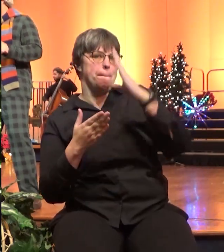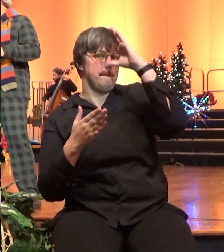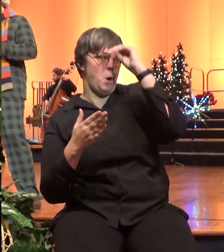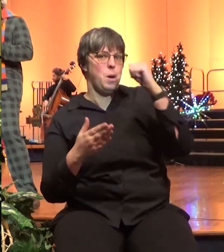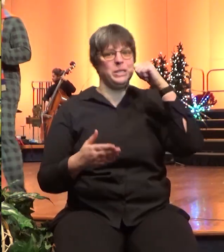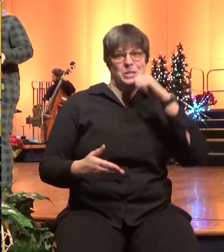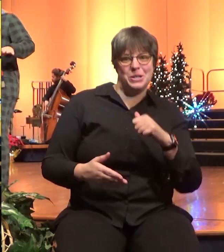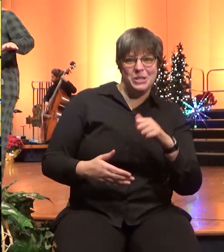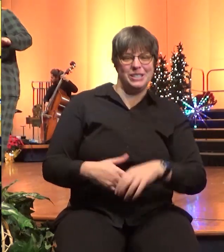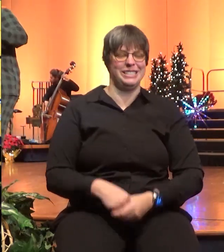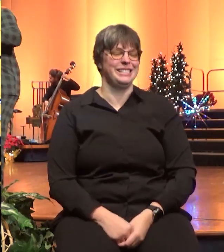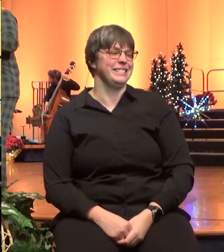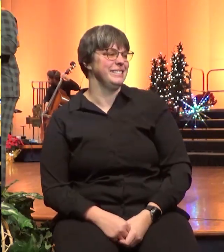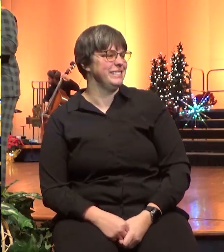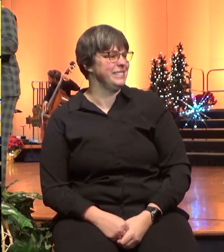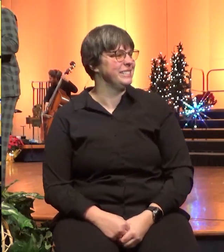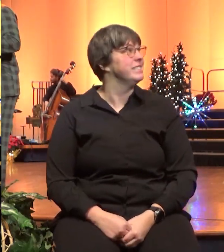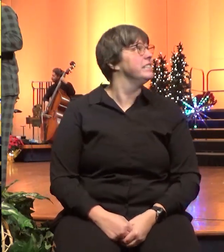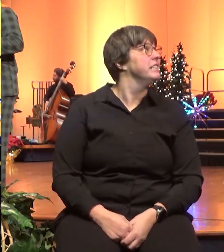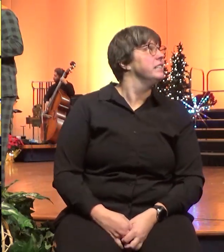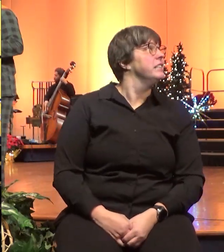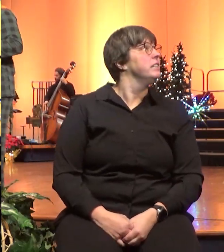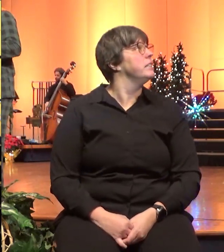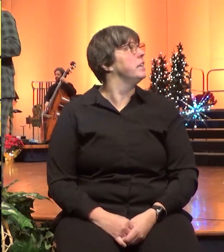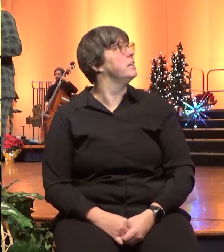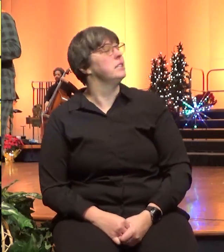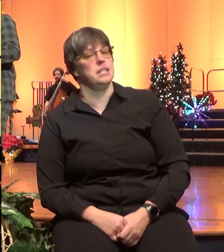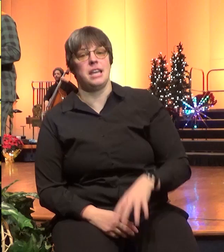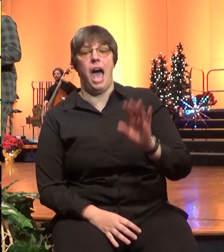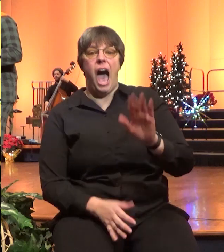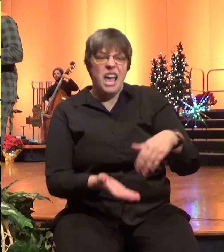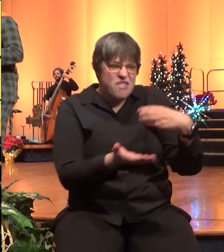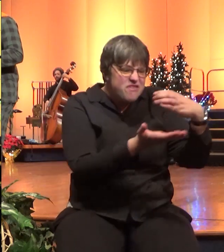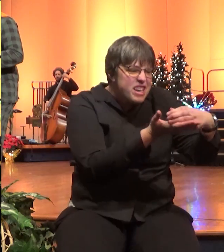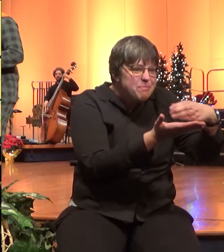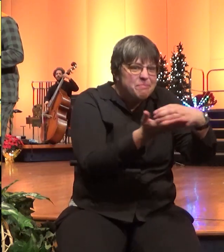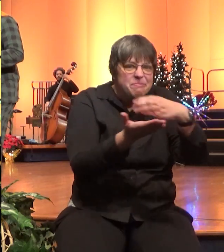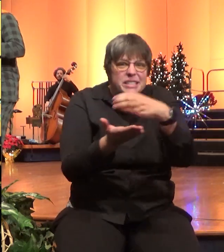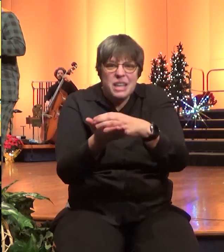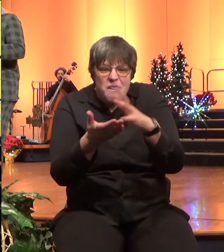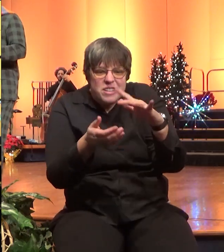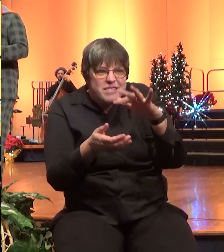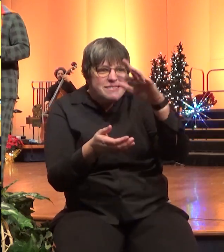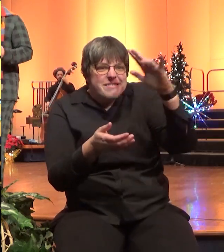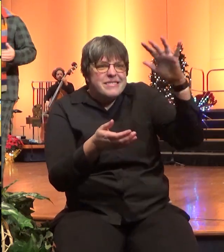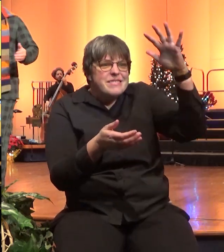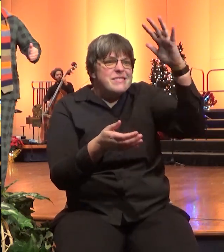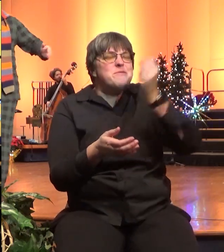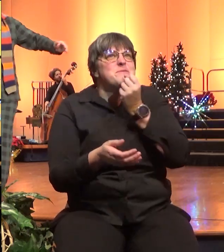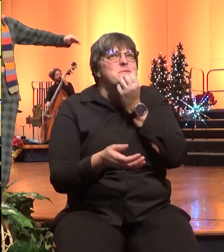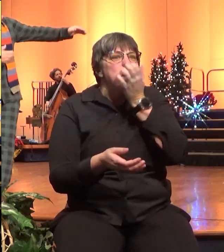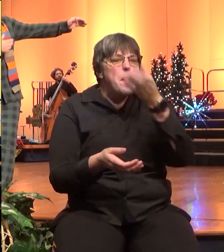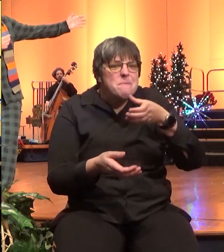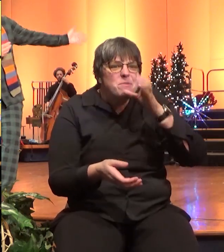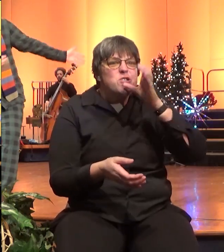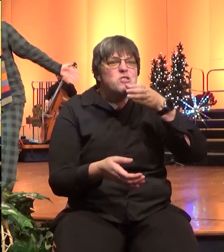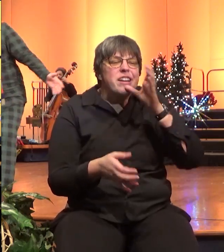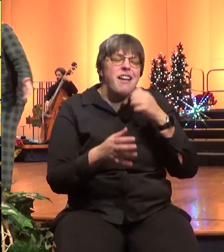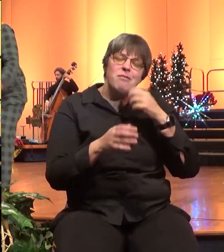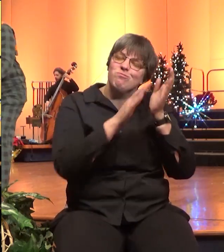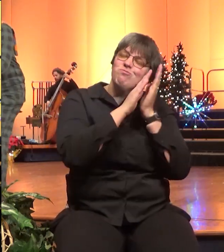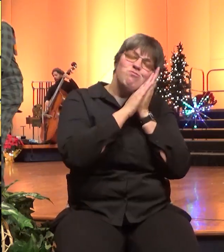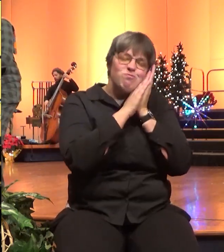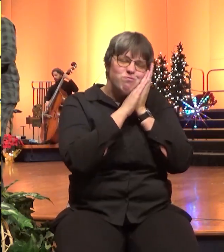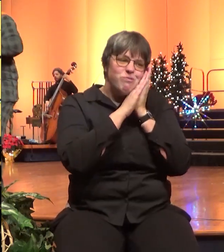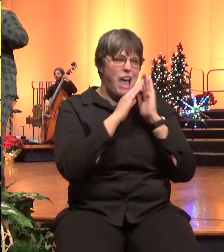boys. Big old cups of steamy cider, fall asleep by a